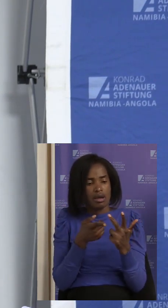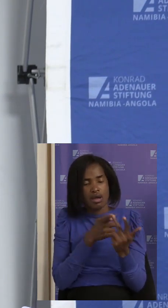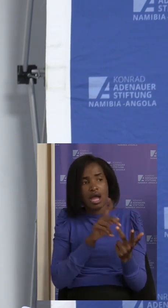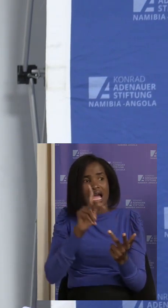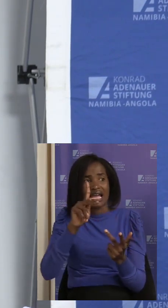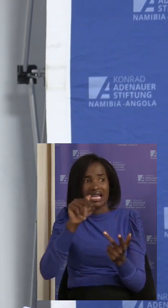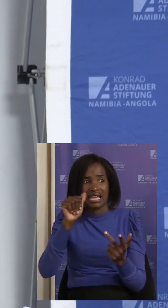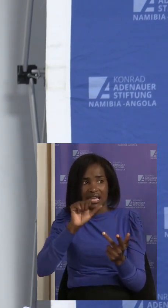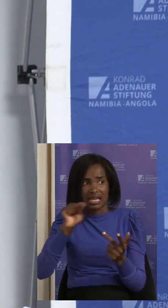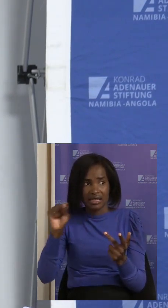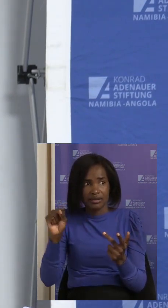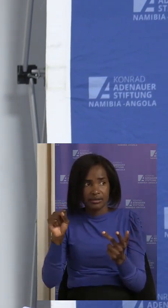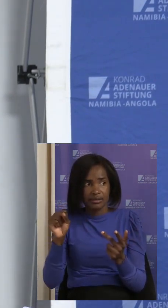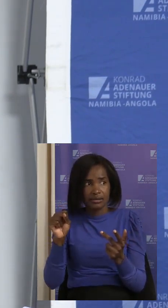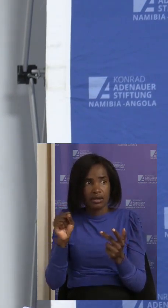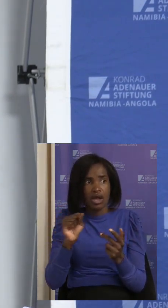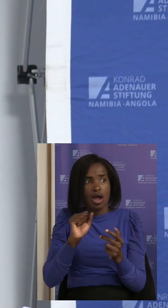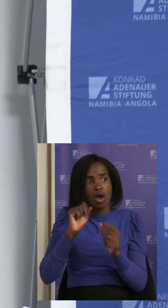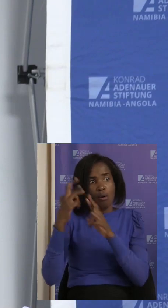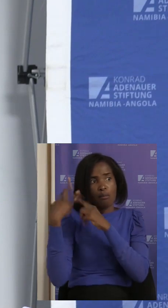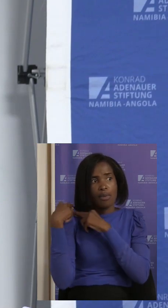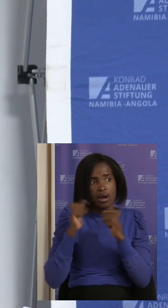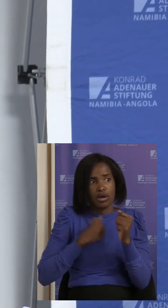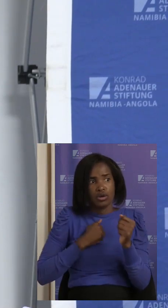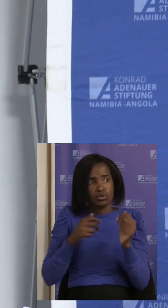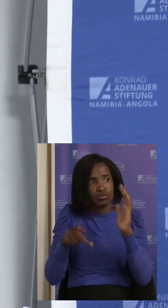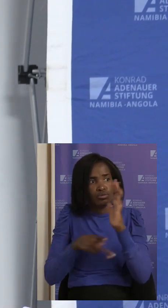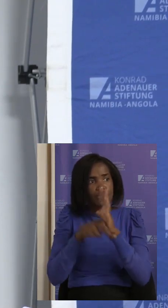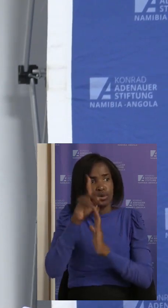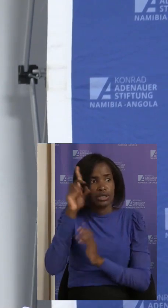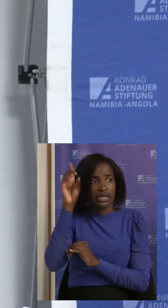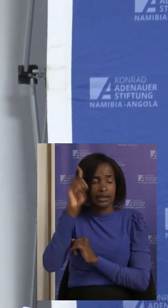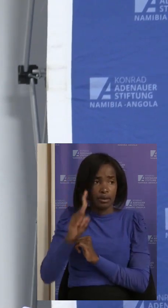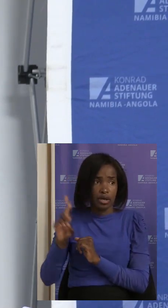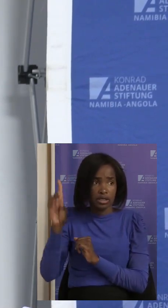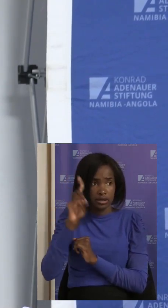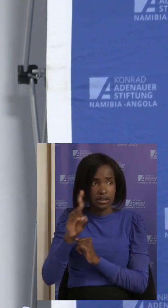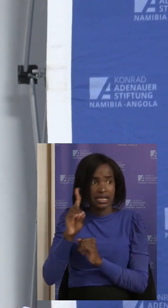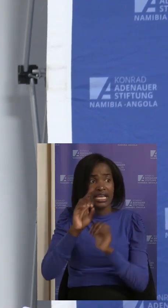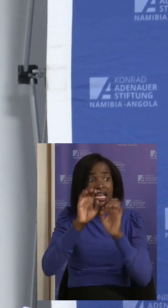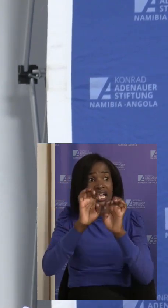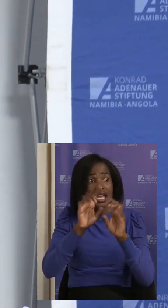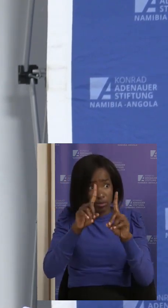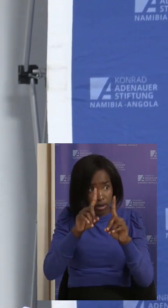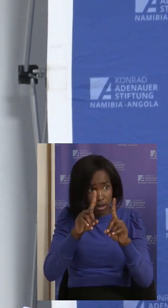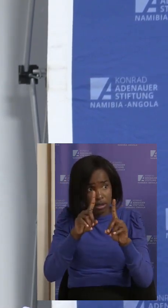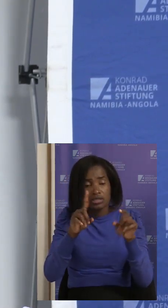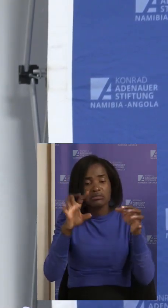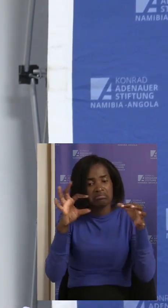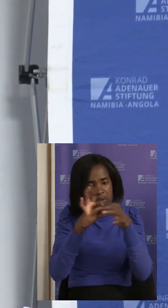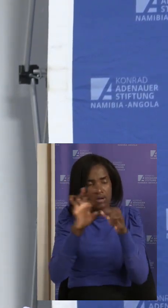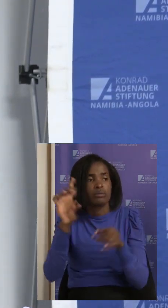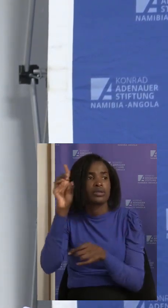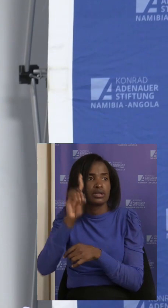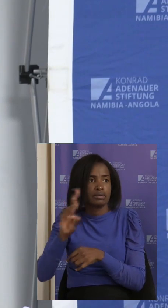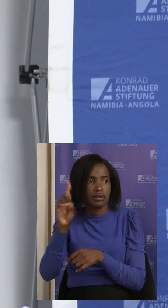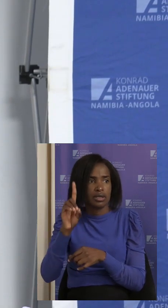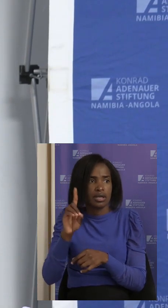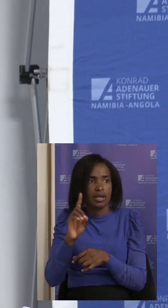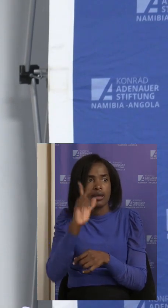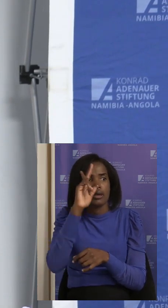Adenauer Foundation, it's our mandate to promote democracy, and education belongs to democracy. And there's a finding